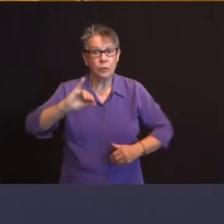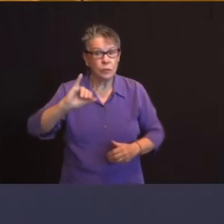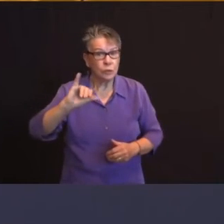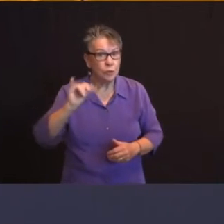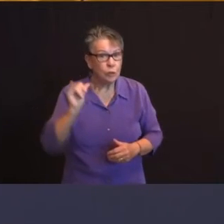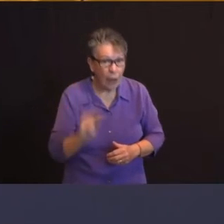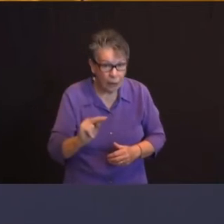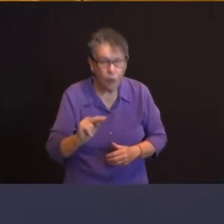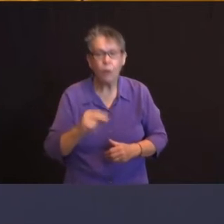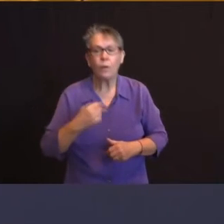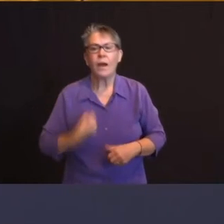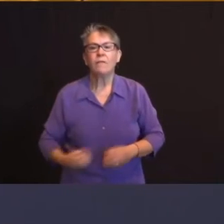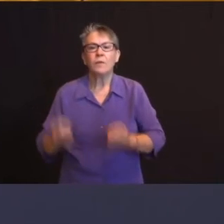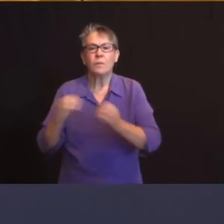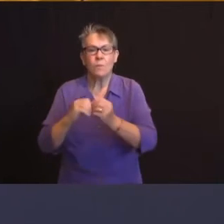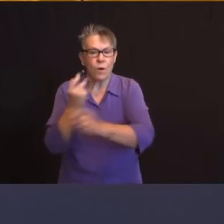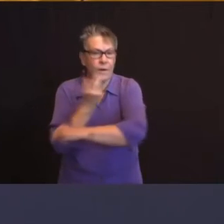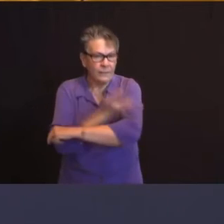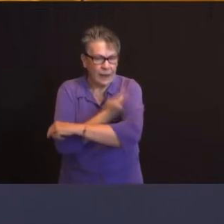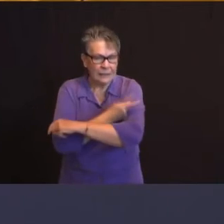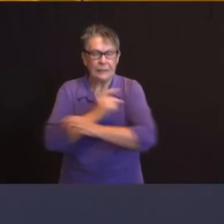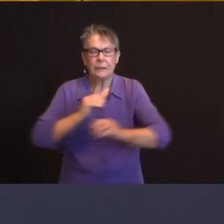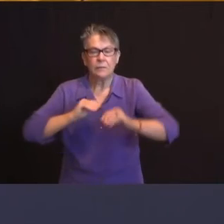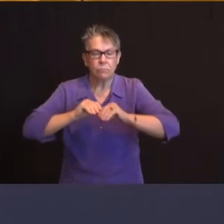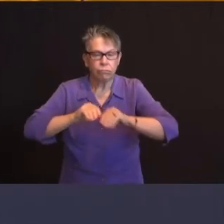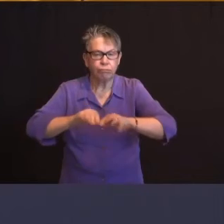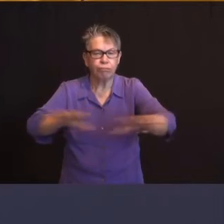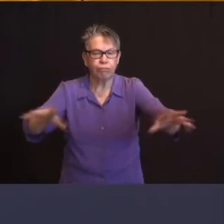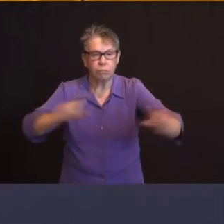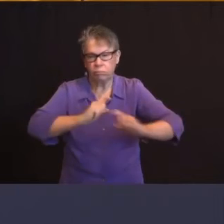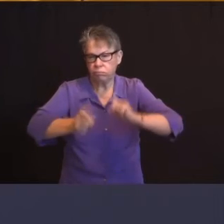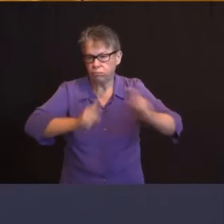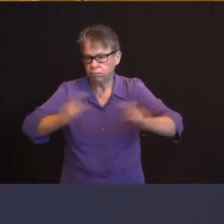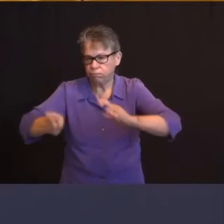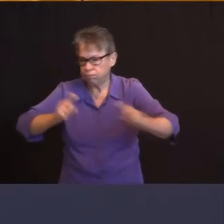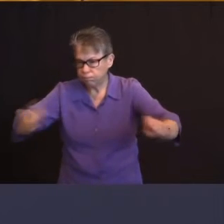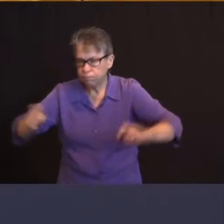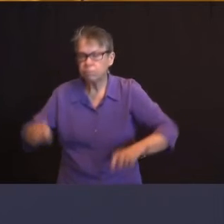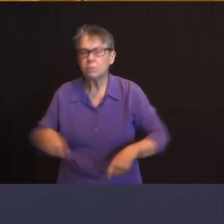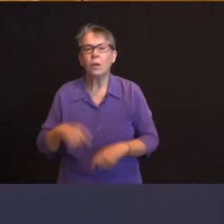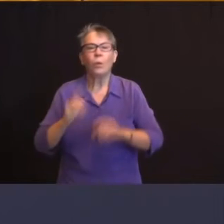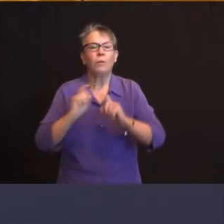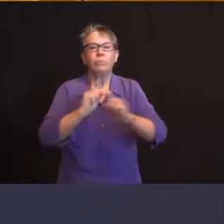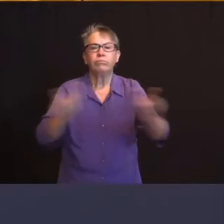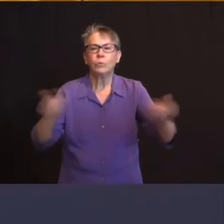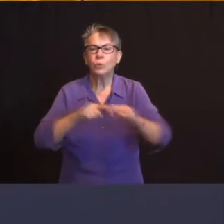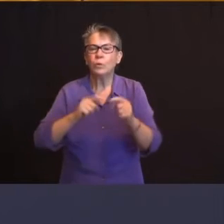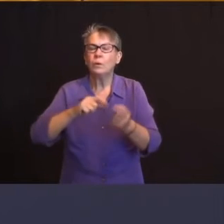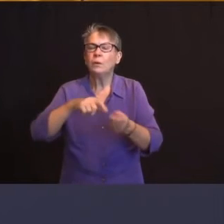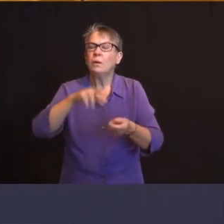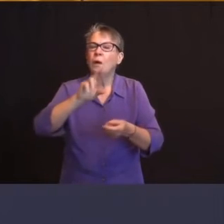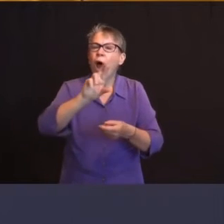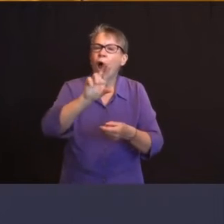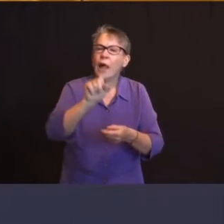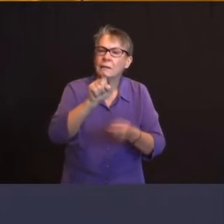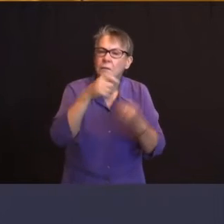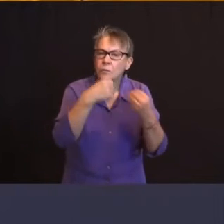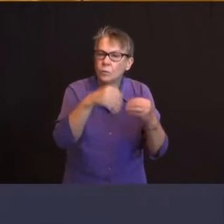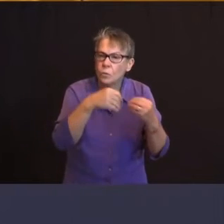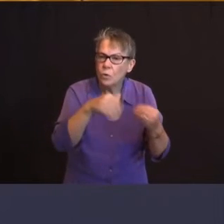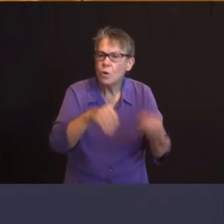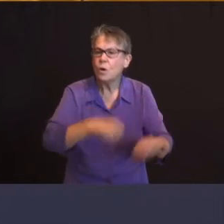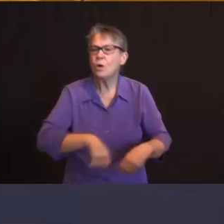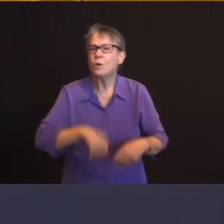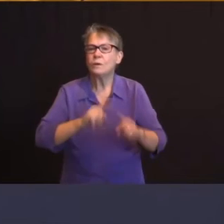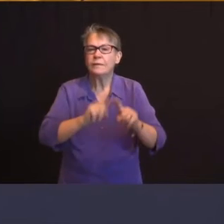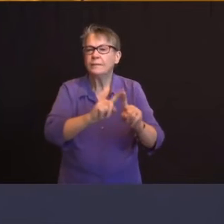regional sites for distribution that are up. Getting a little ahead of myself, but that's a real possibility. And so